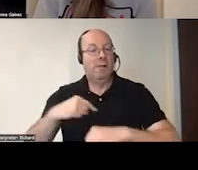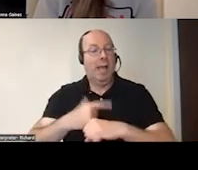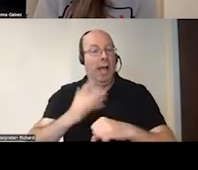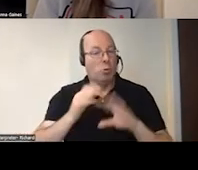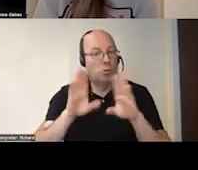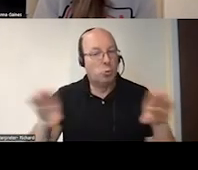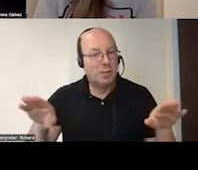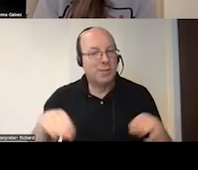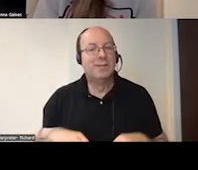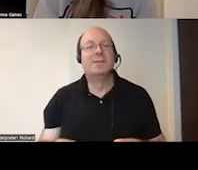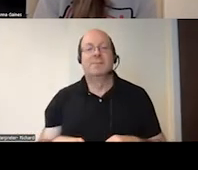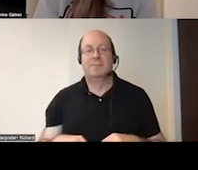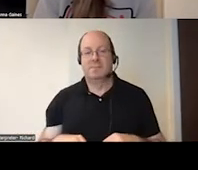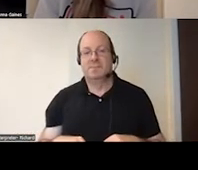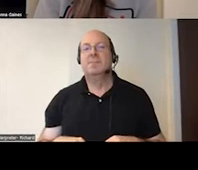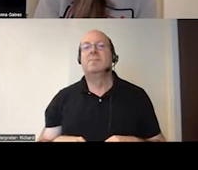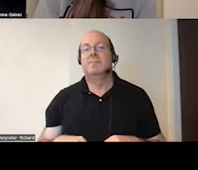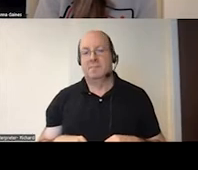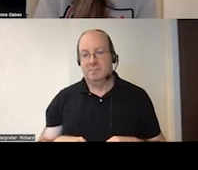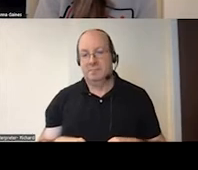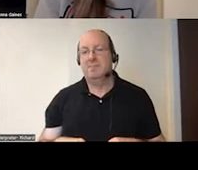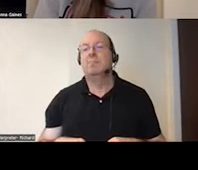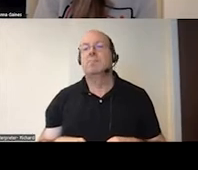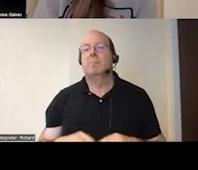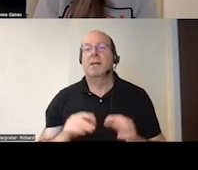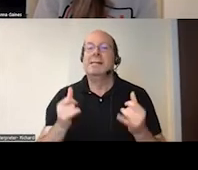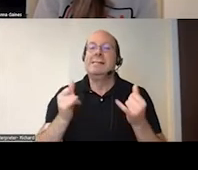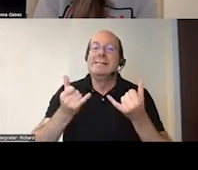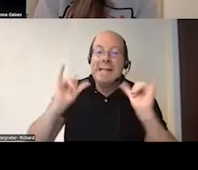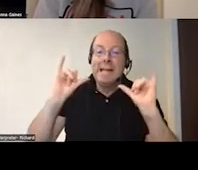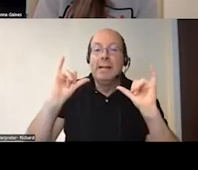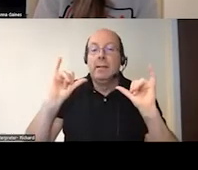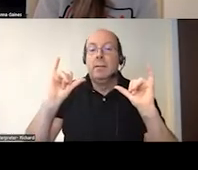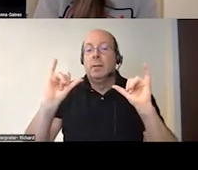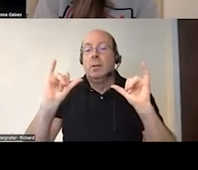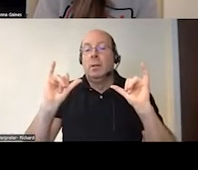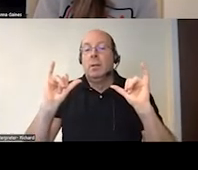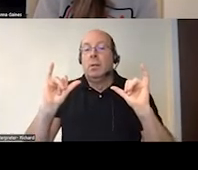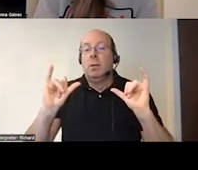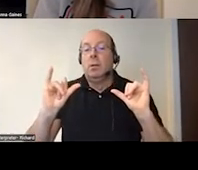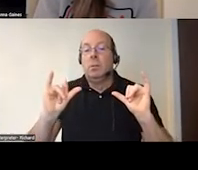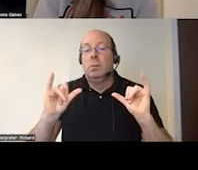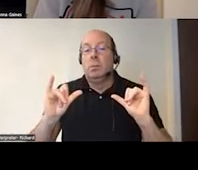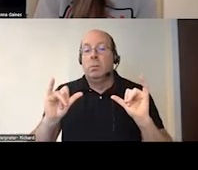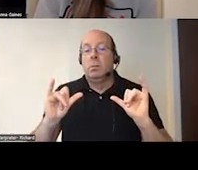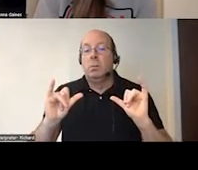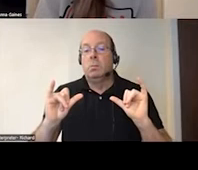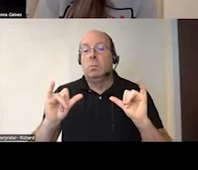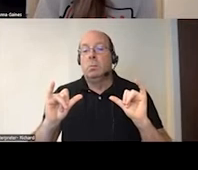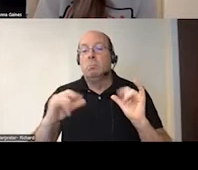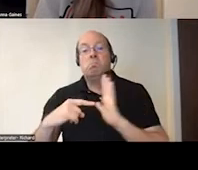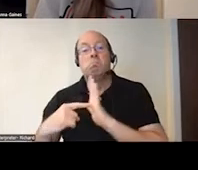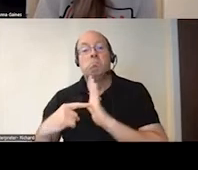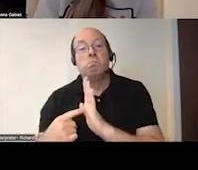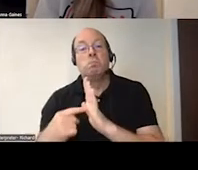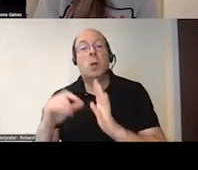kids. And it's still like a consideration sometimes about like how much I want to put our family out there